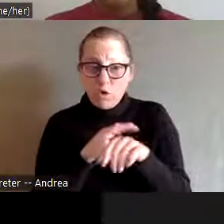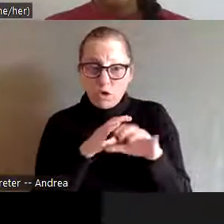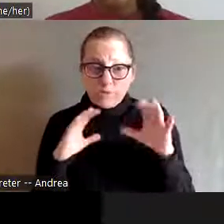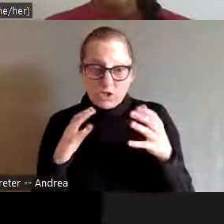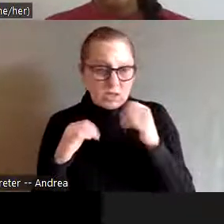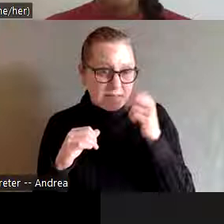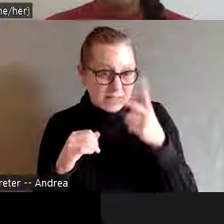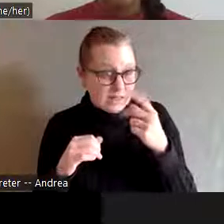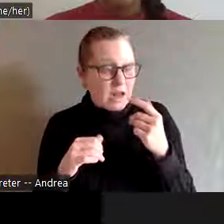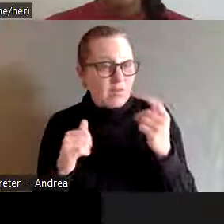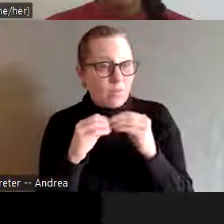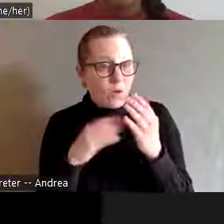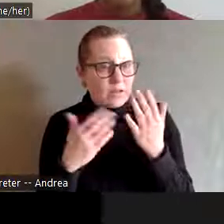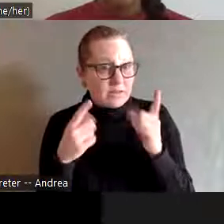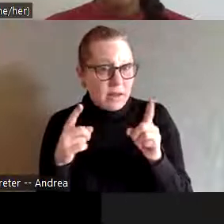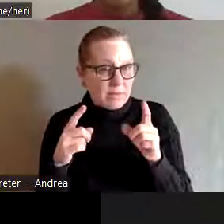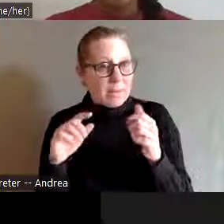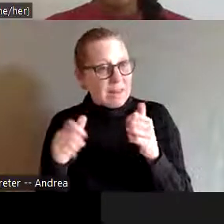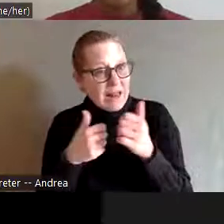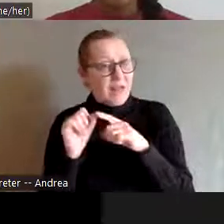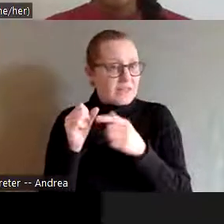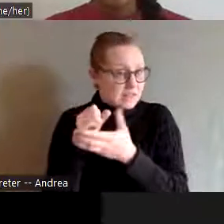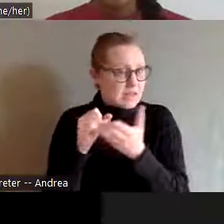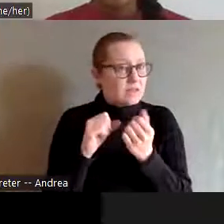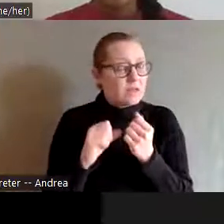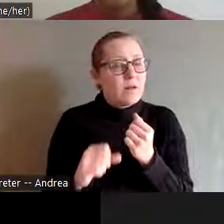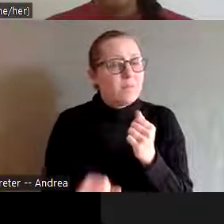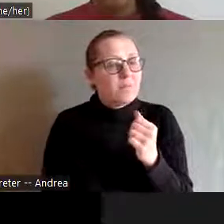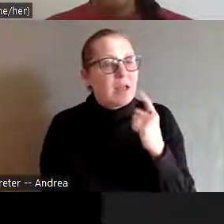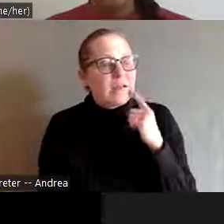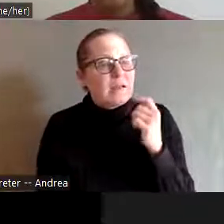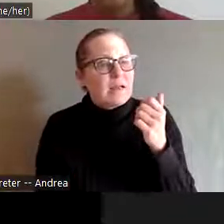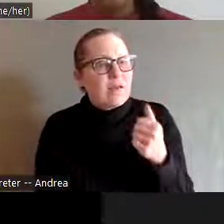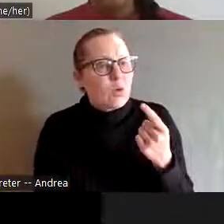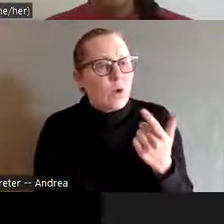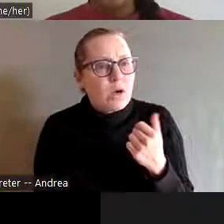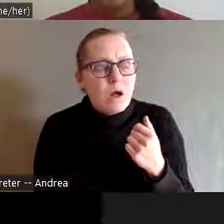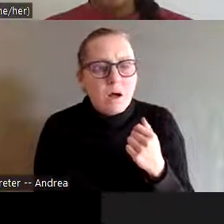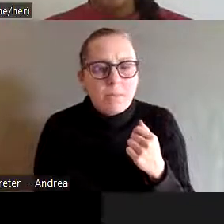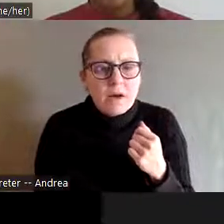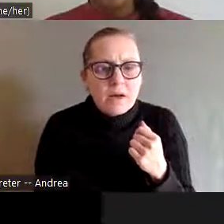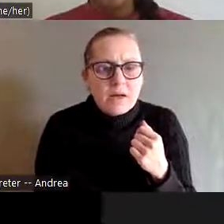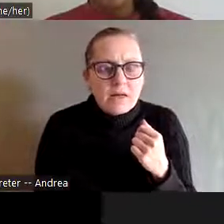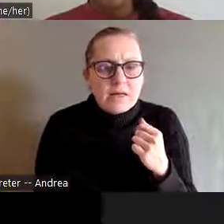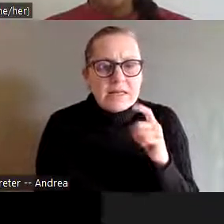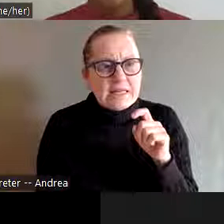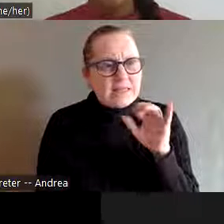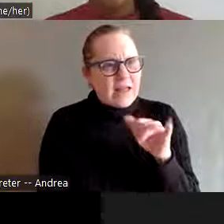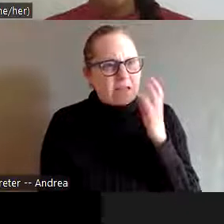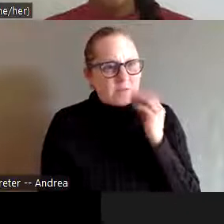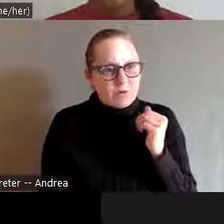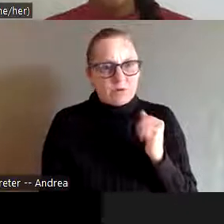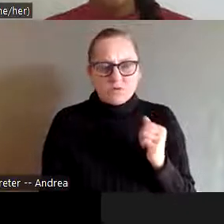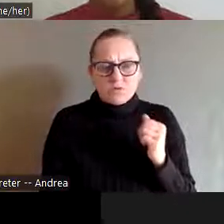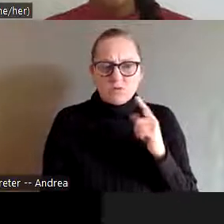more going on behind the scenes. And I think everyone needs that experience to